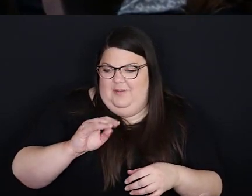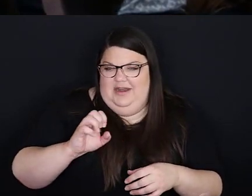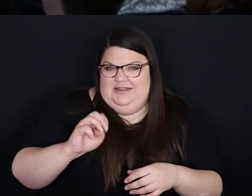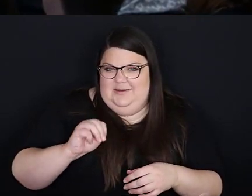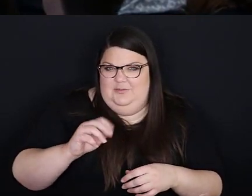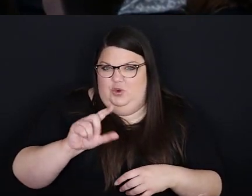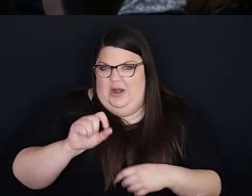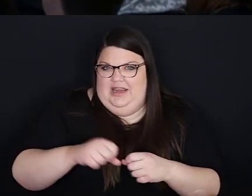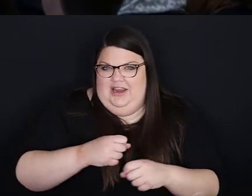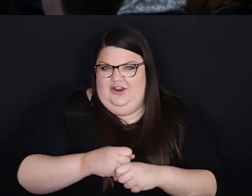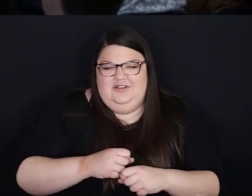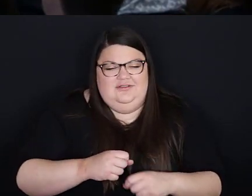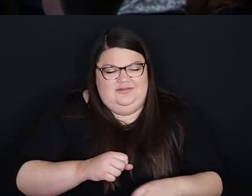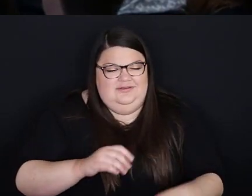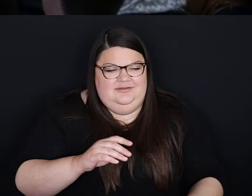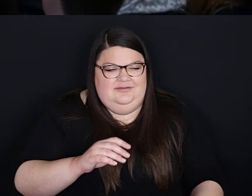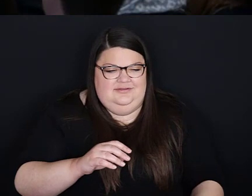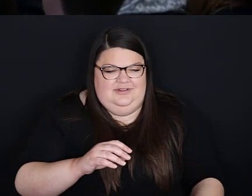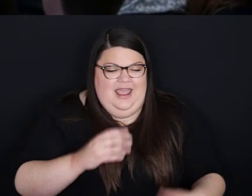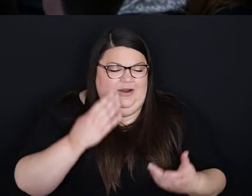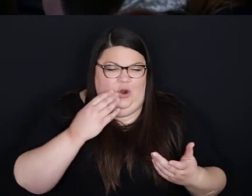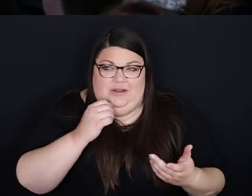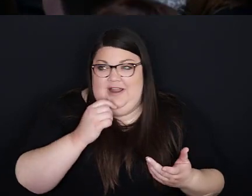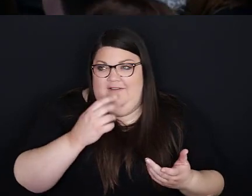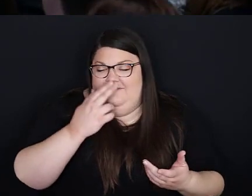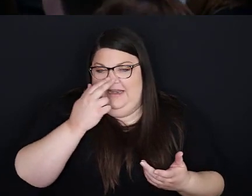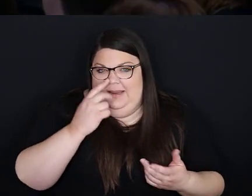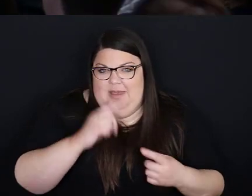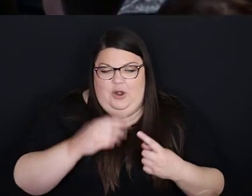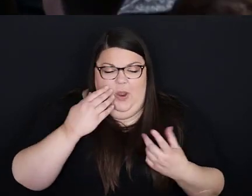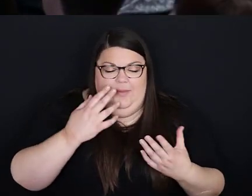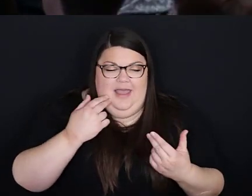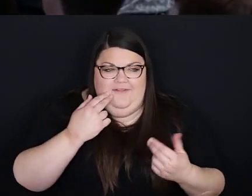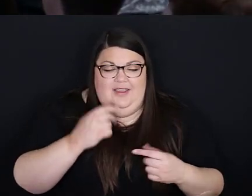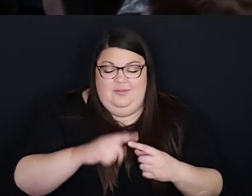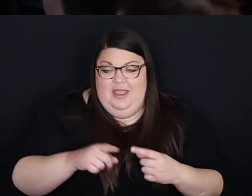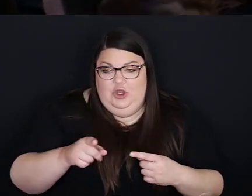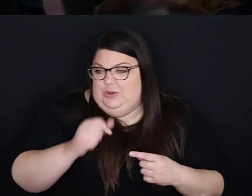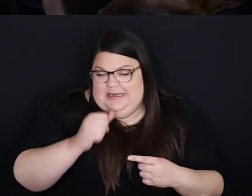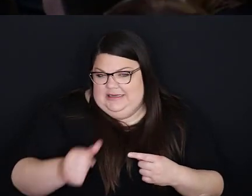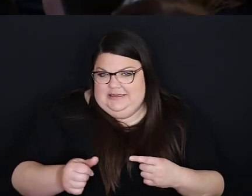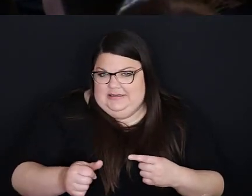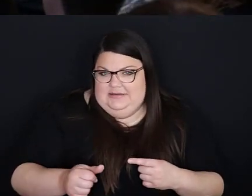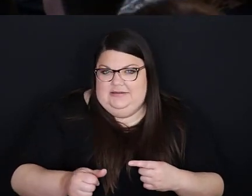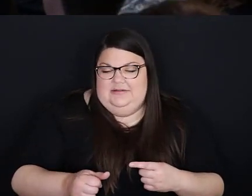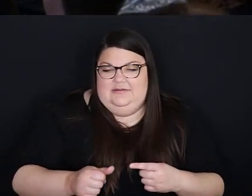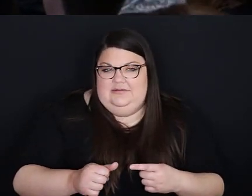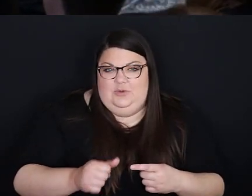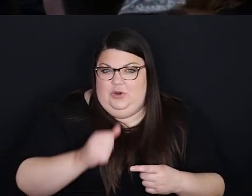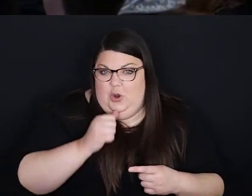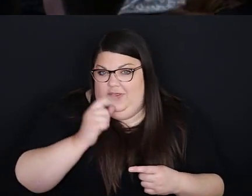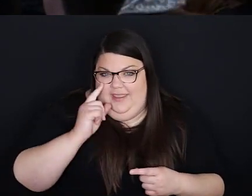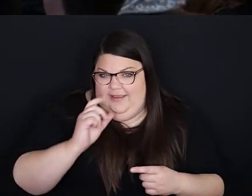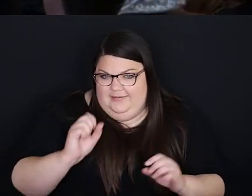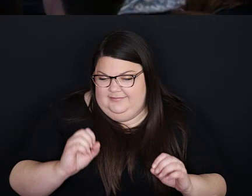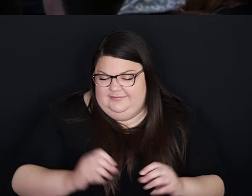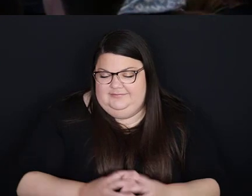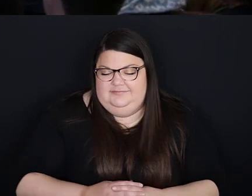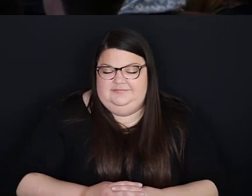Yeah, Beverly Richards. Not actually funny, so I don't know why I'm laughing, but it was. You didn't. We don't